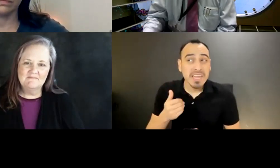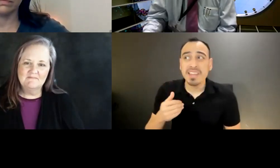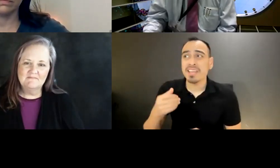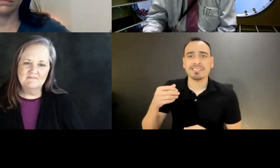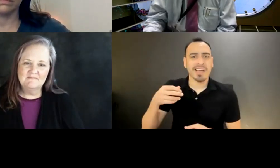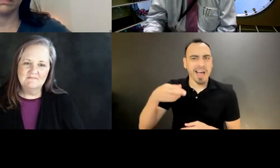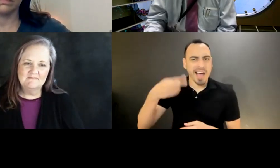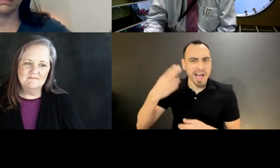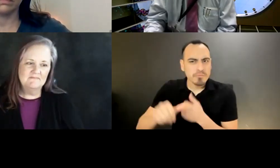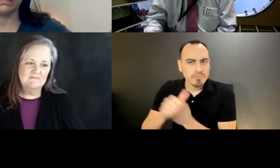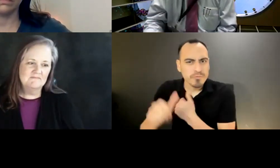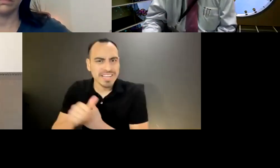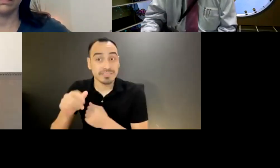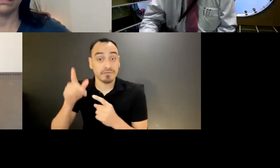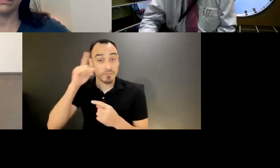death?